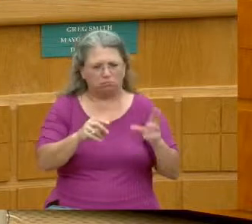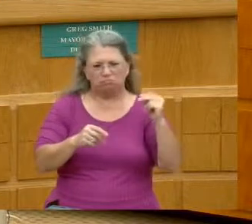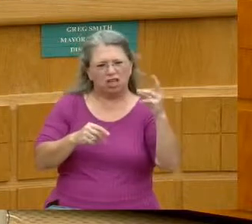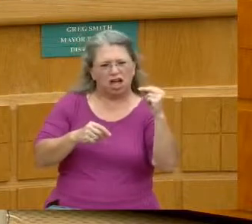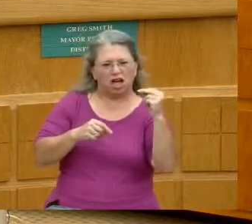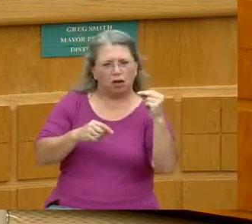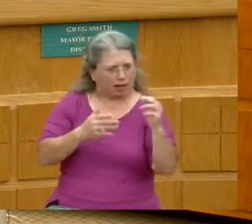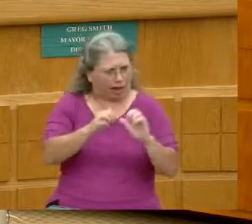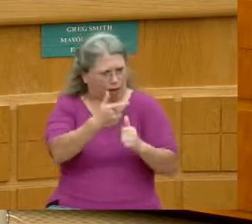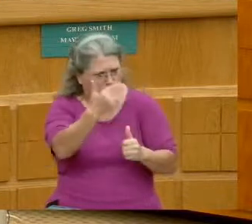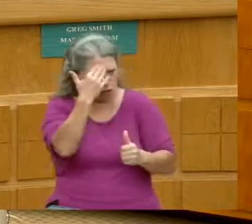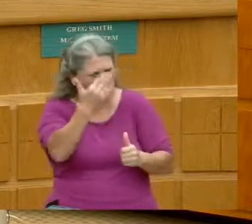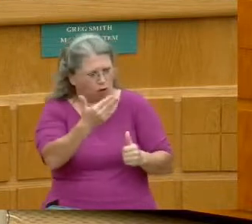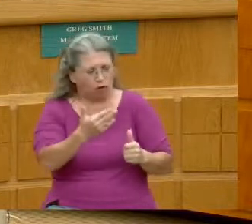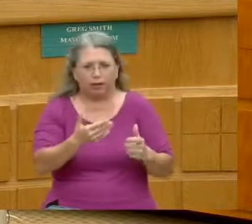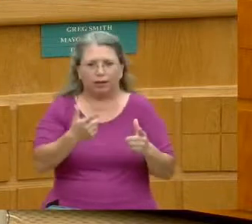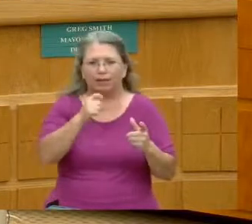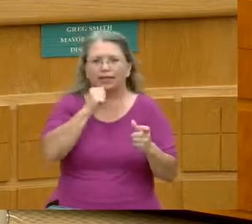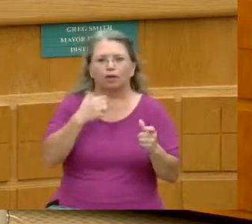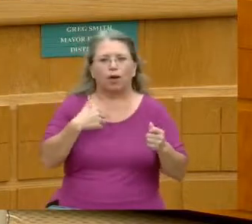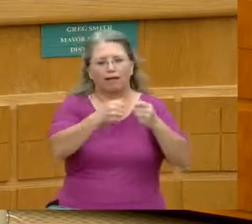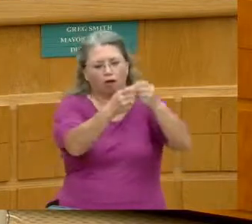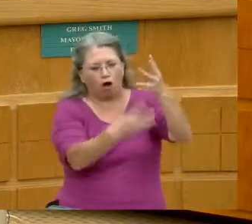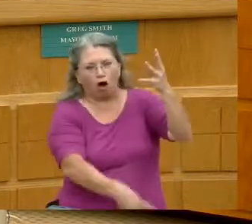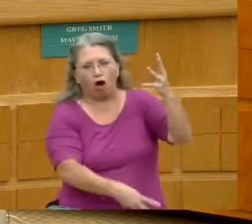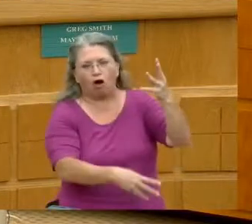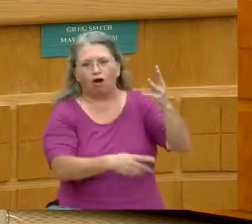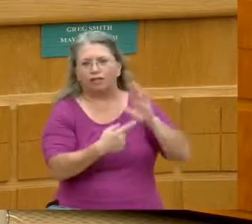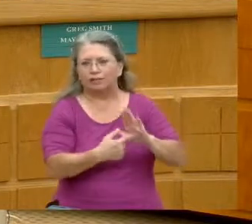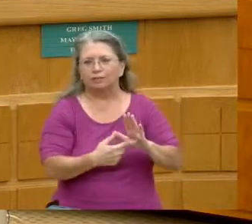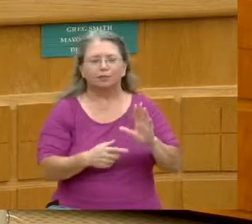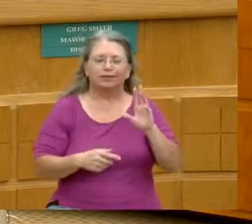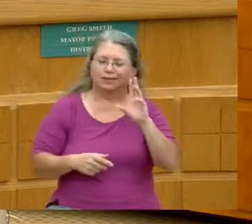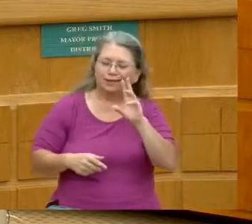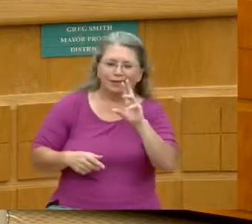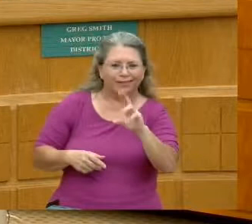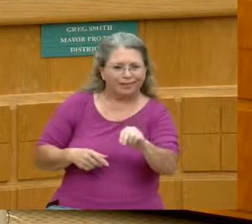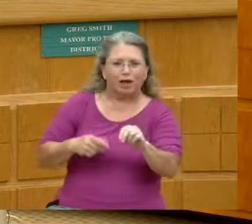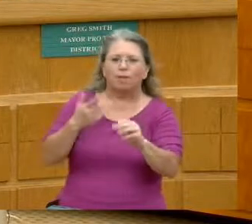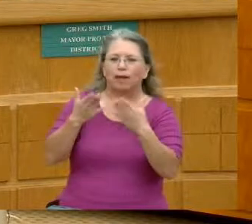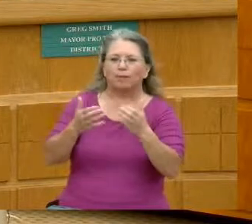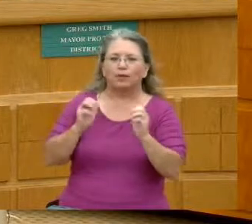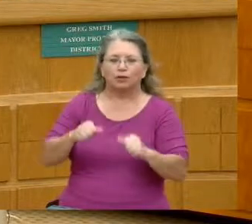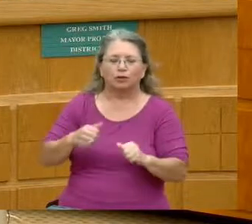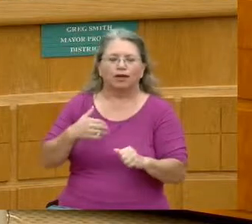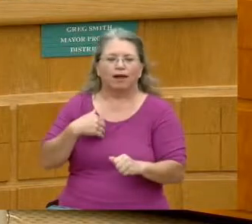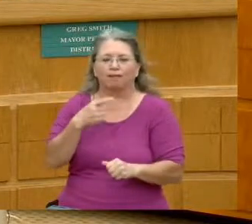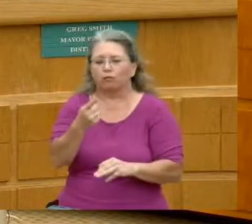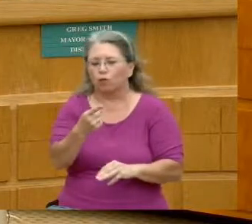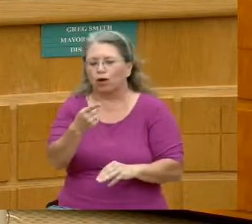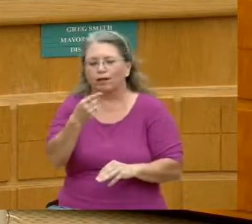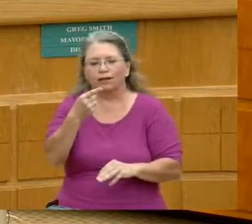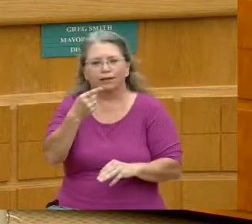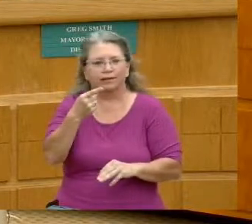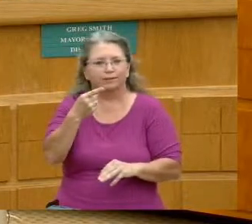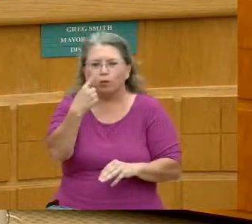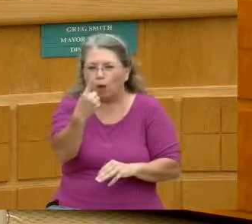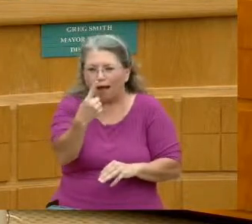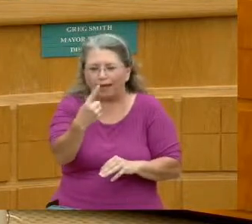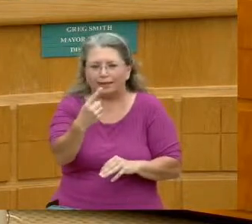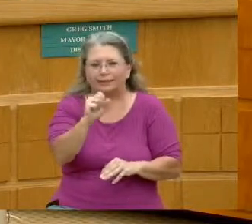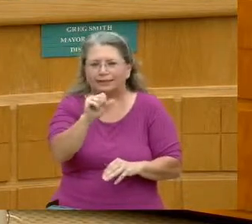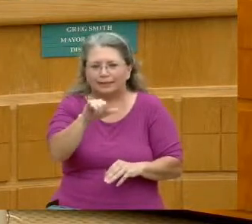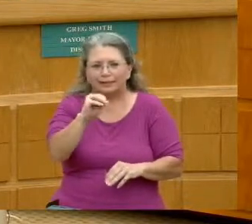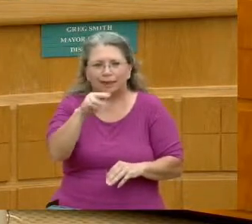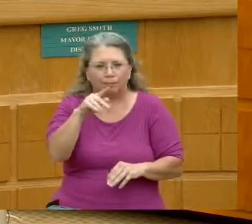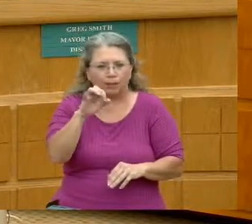could be pre-symptomatic, where you're going to get the symptoms, but you haven't gotten them yet. So any one symptom that's even closely